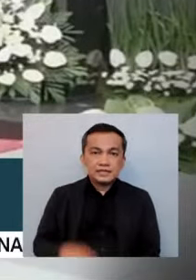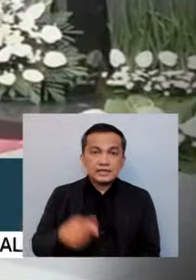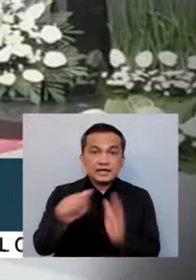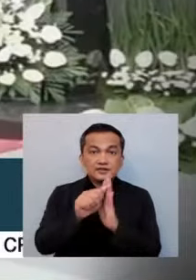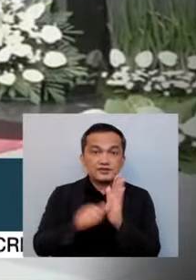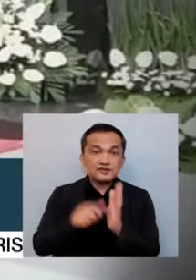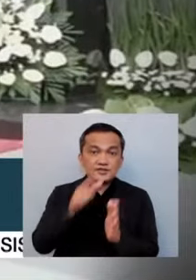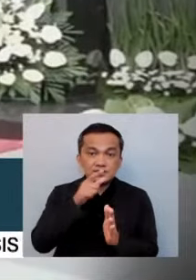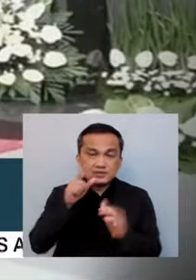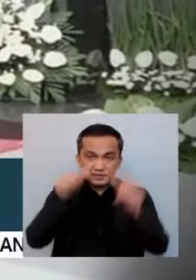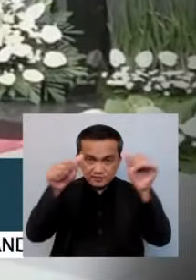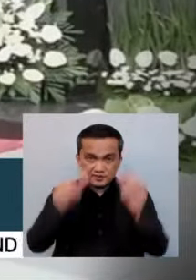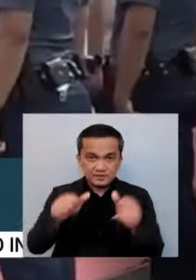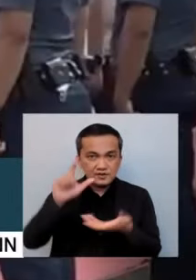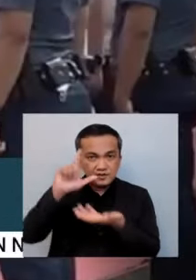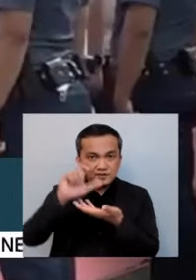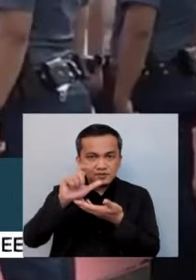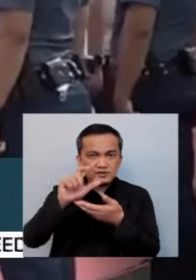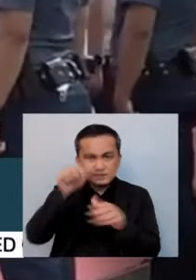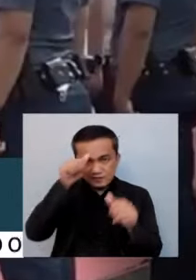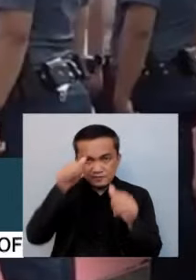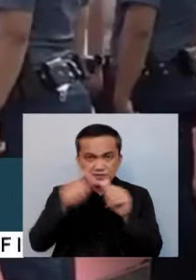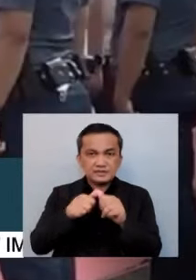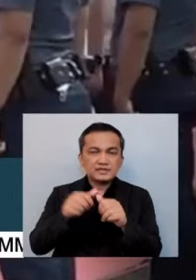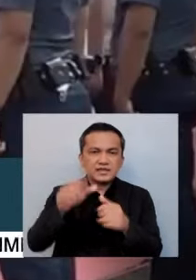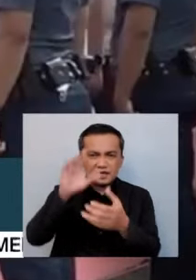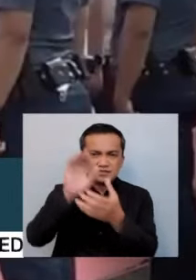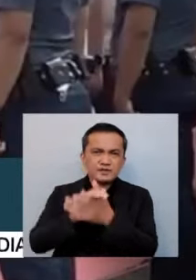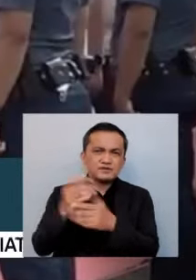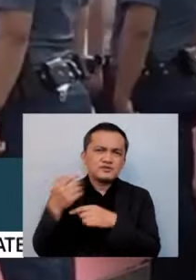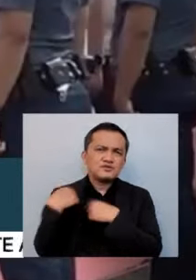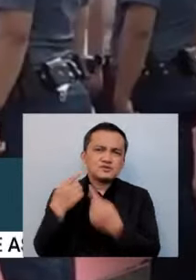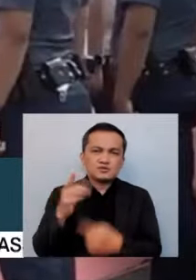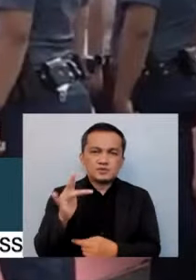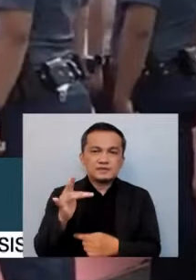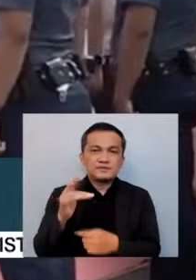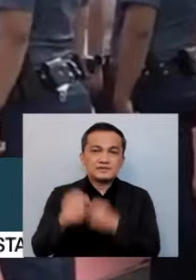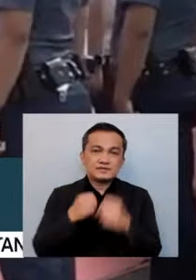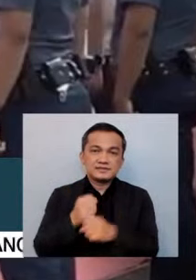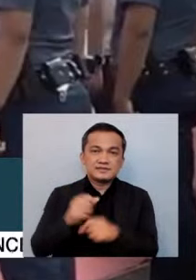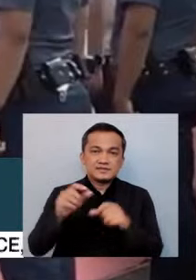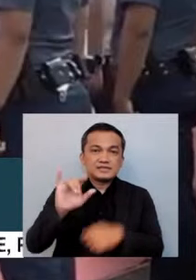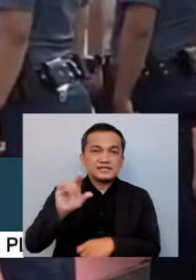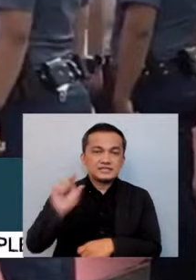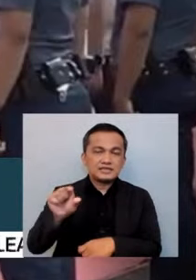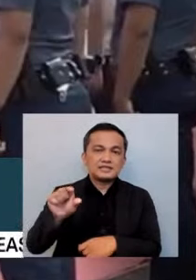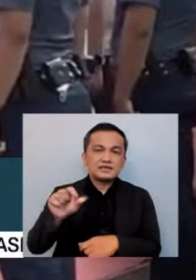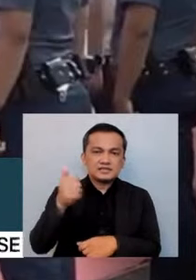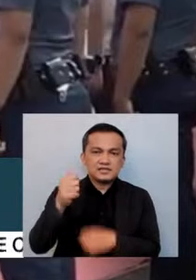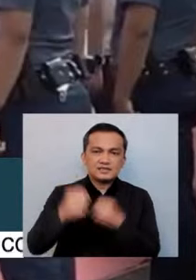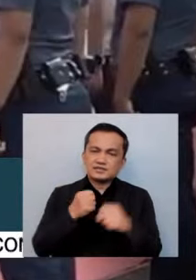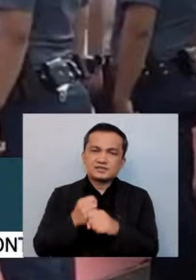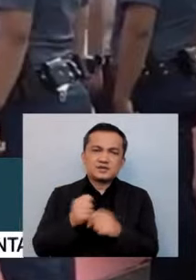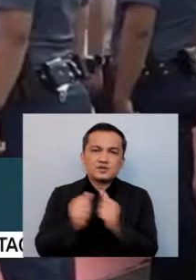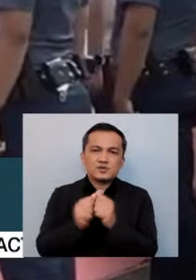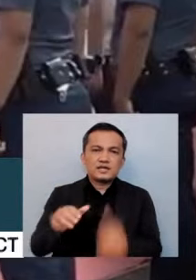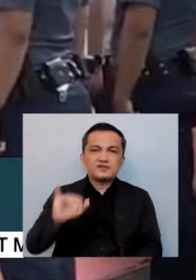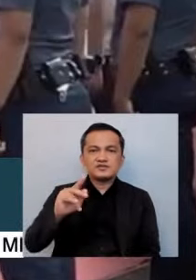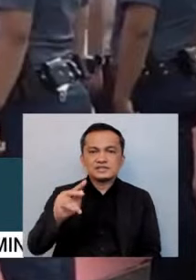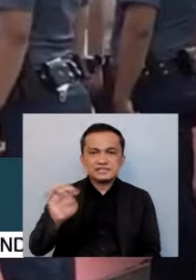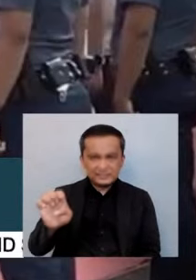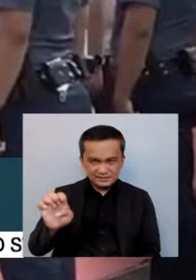posted photos remembering her late husband of 25 years on her Instagram with the caption, 10 years without Jesse. The 10th